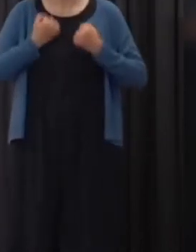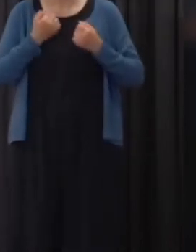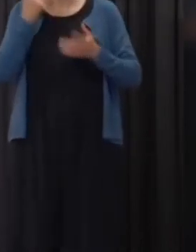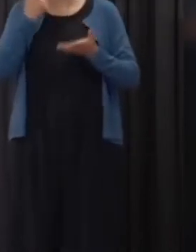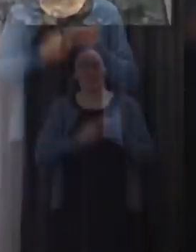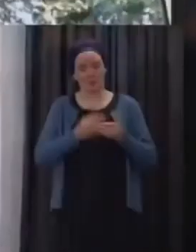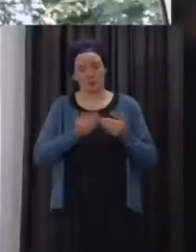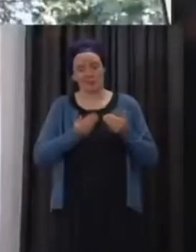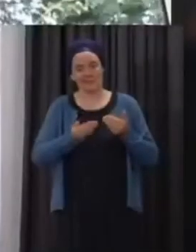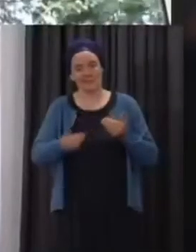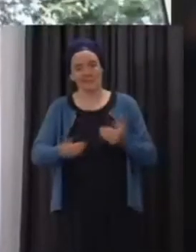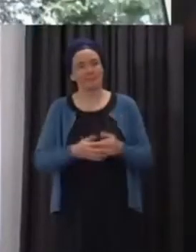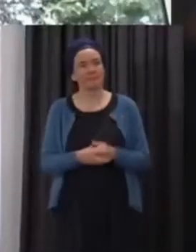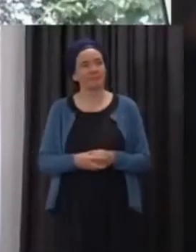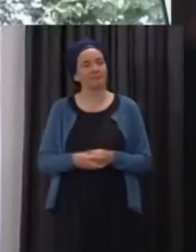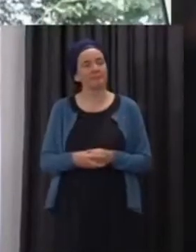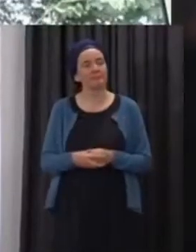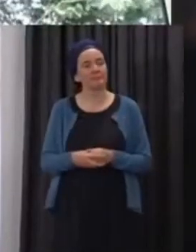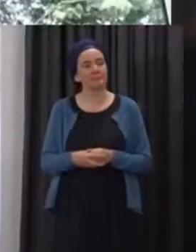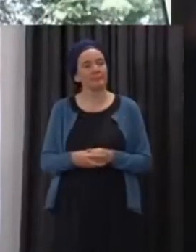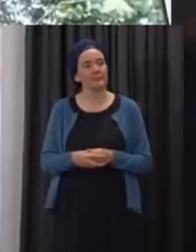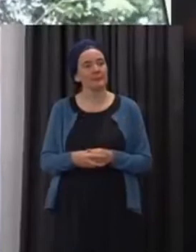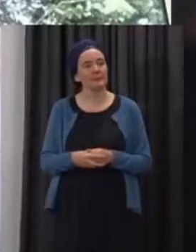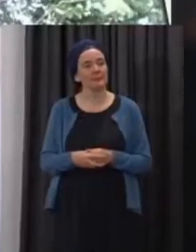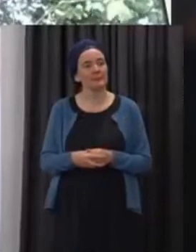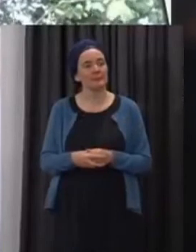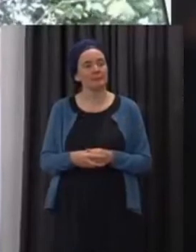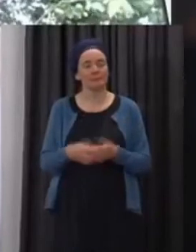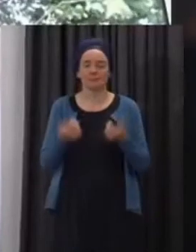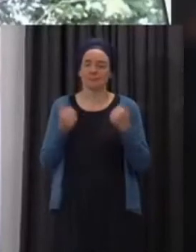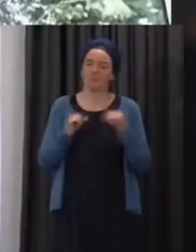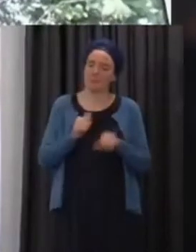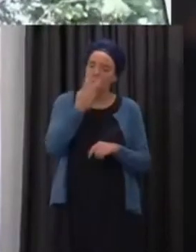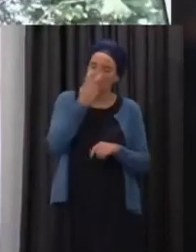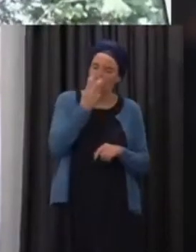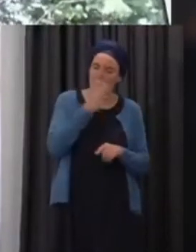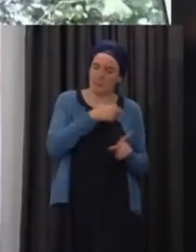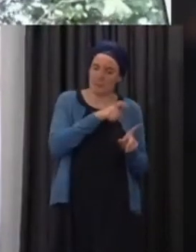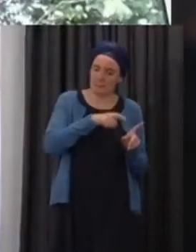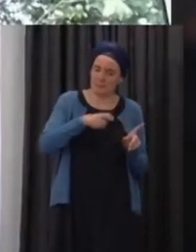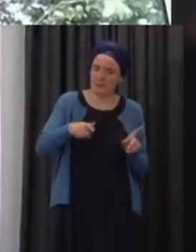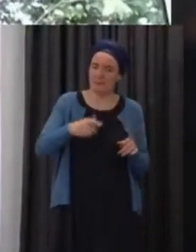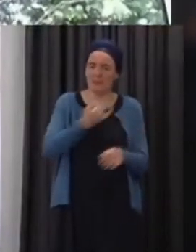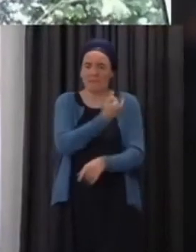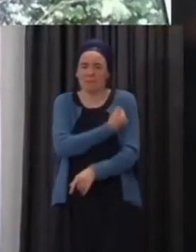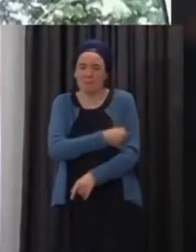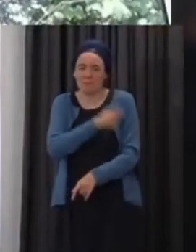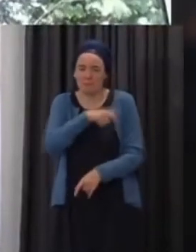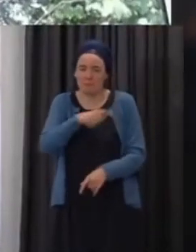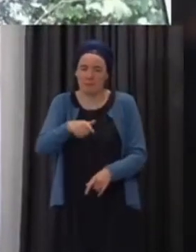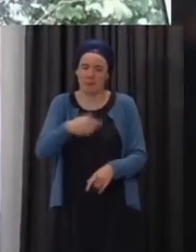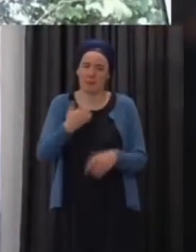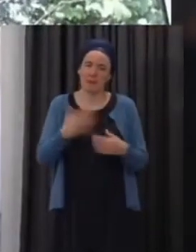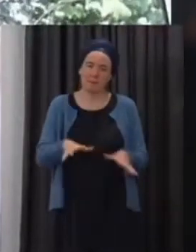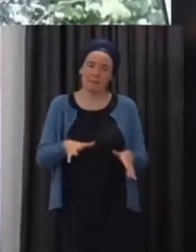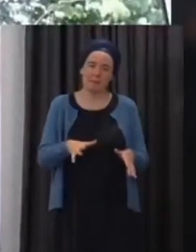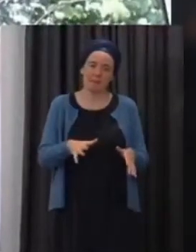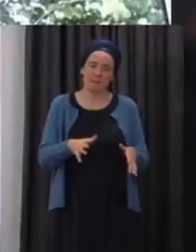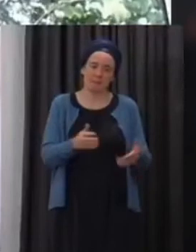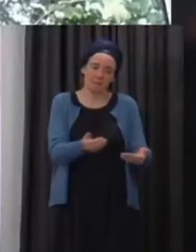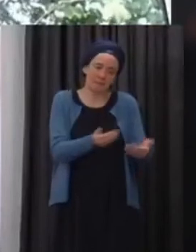And then on elderly and vulnerable people who are currently shielding, many have been isolating now for months with little or no social